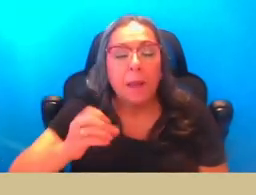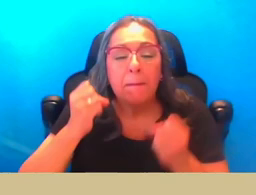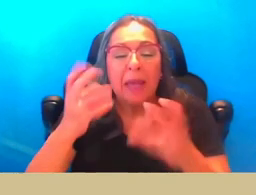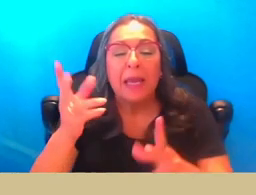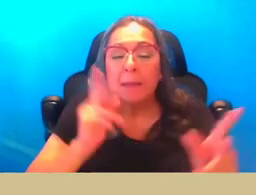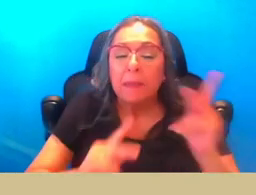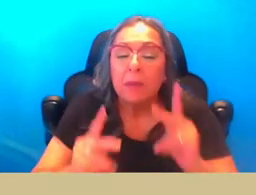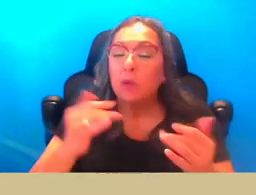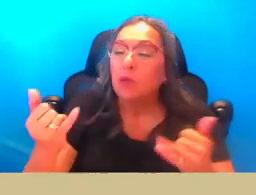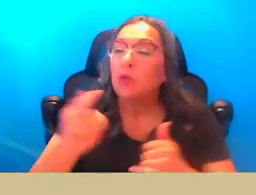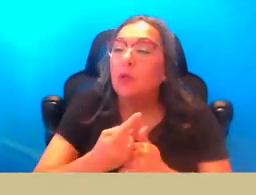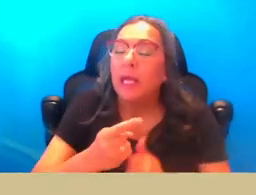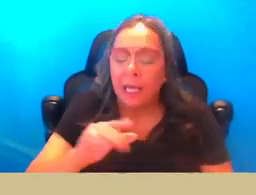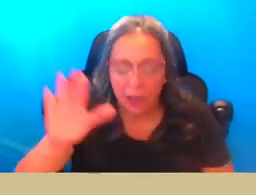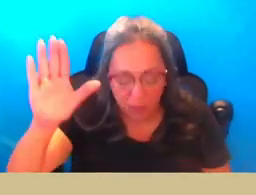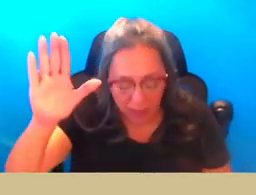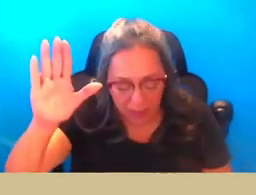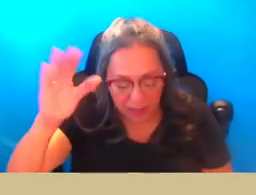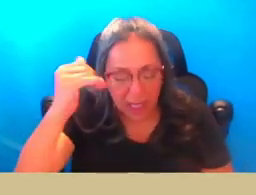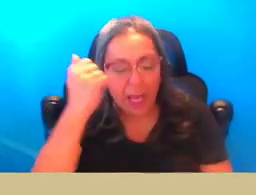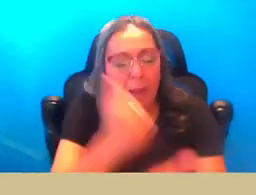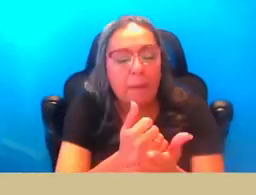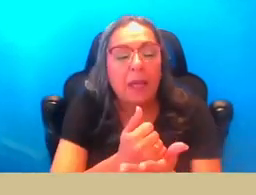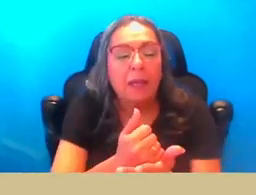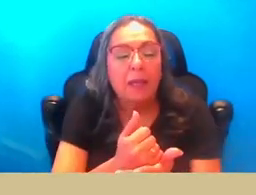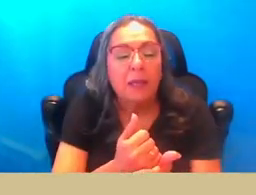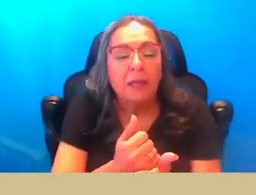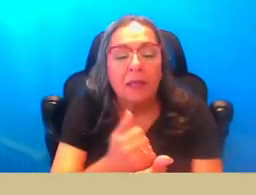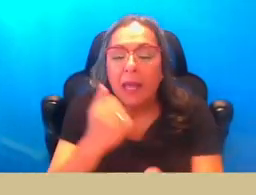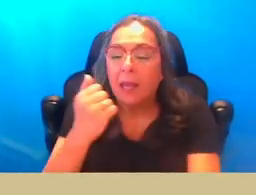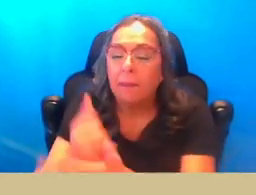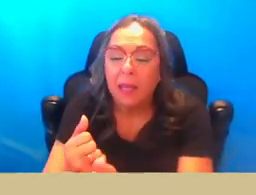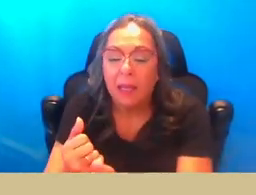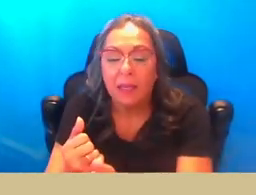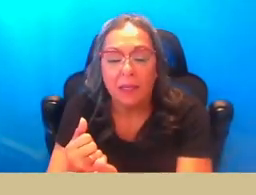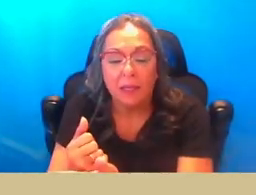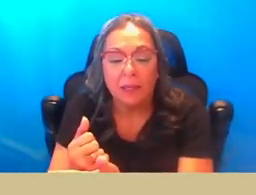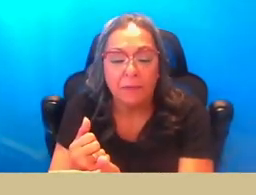today. Amen. Amen.